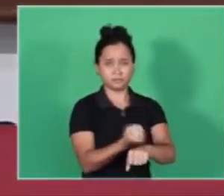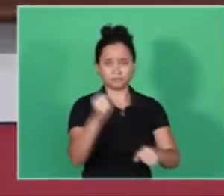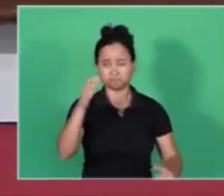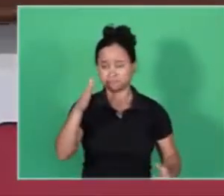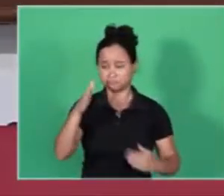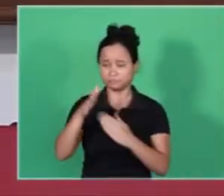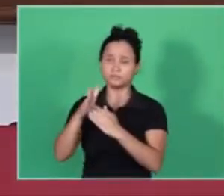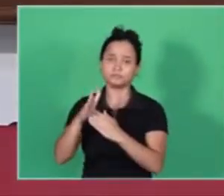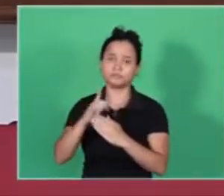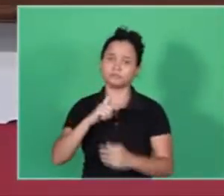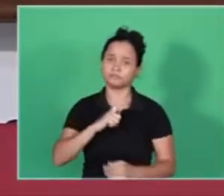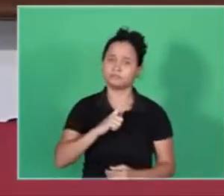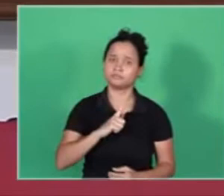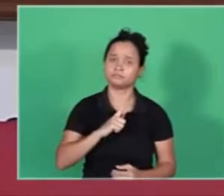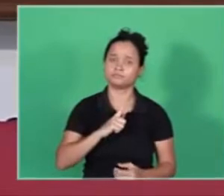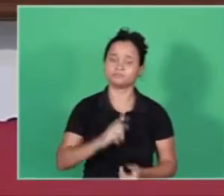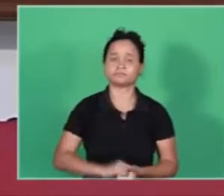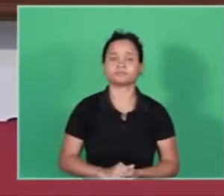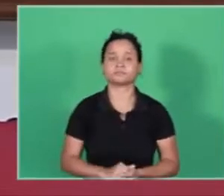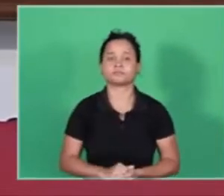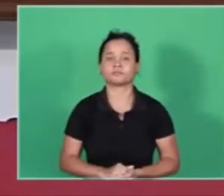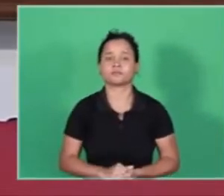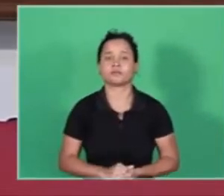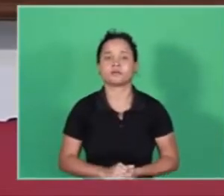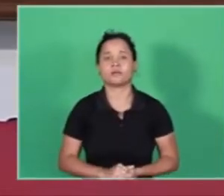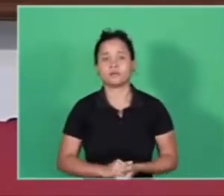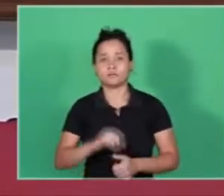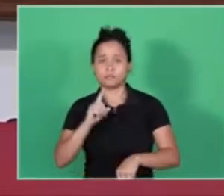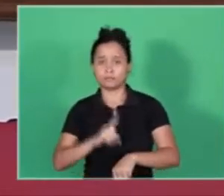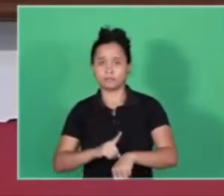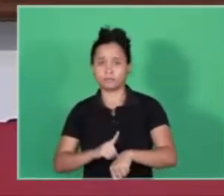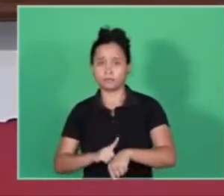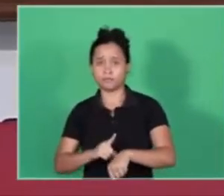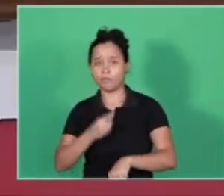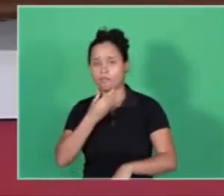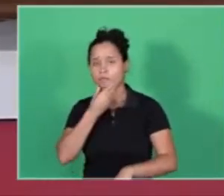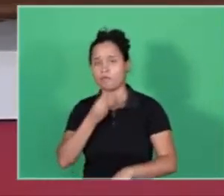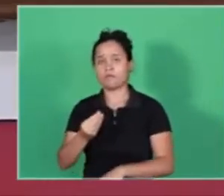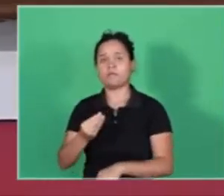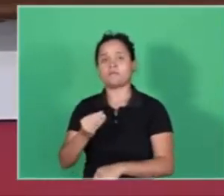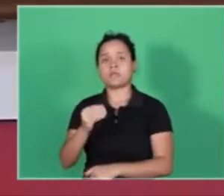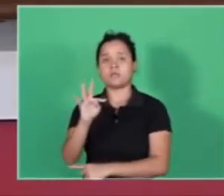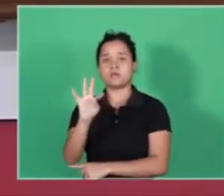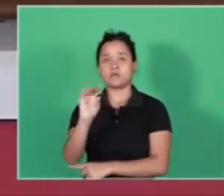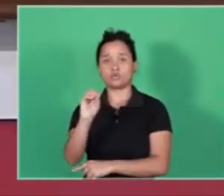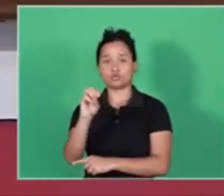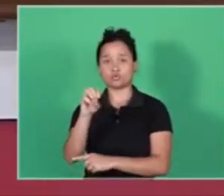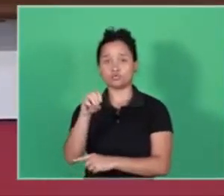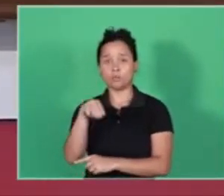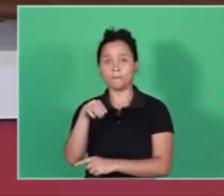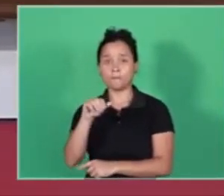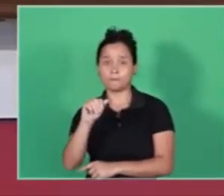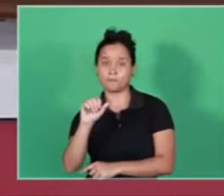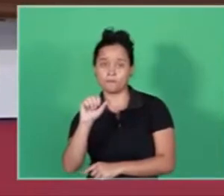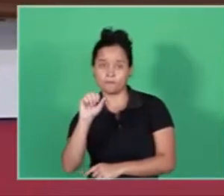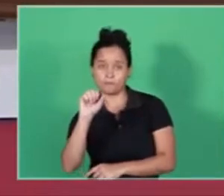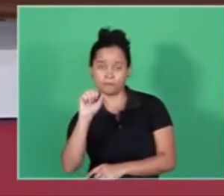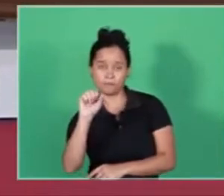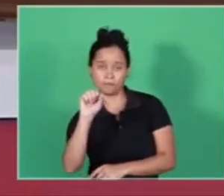And when Thomas Aquinas says that you eat this bread, this host, and